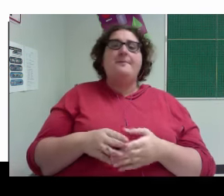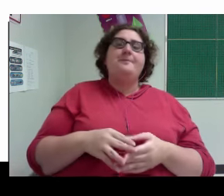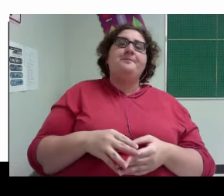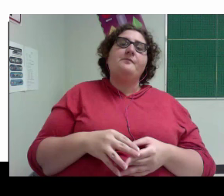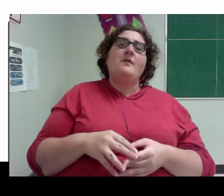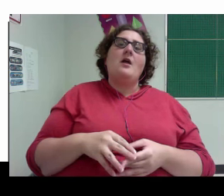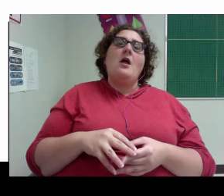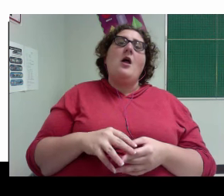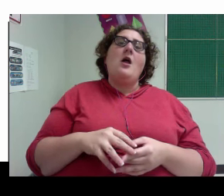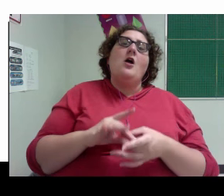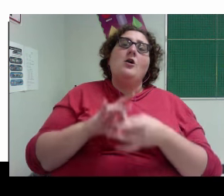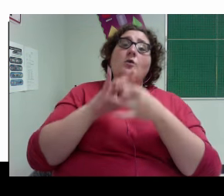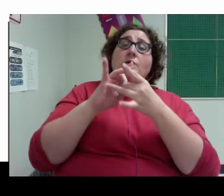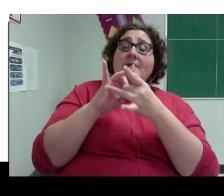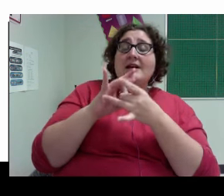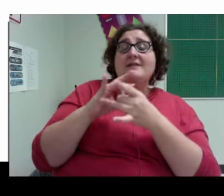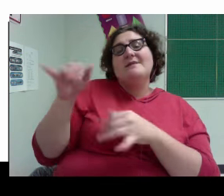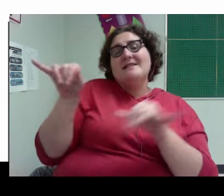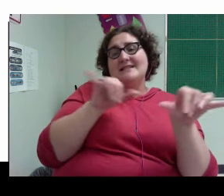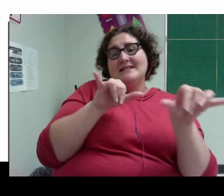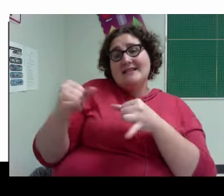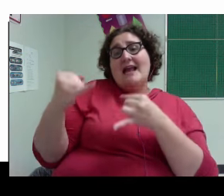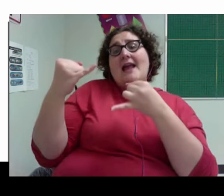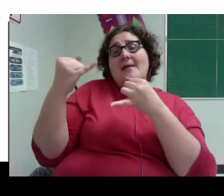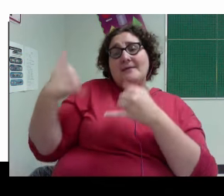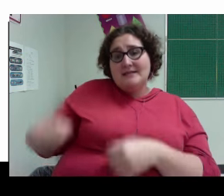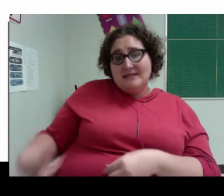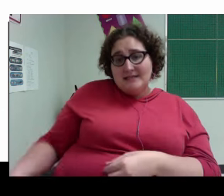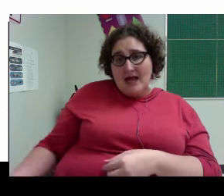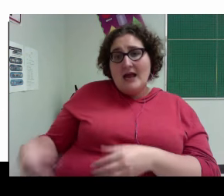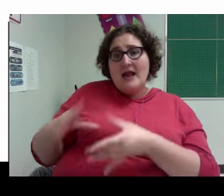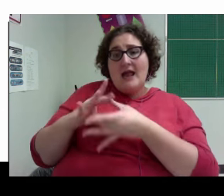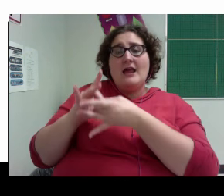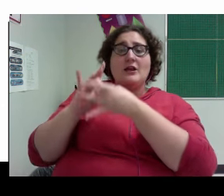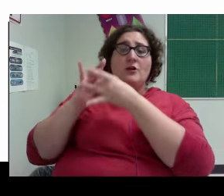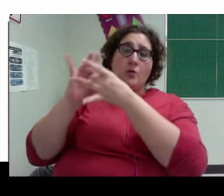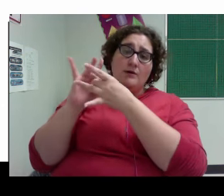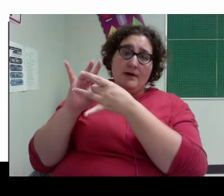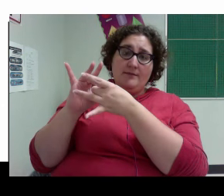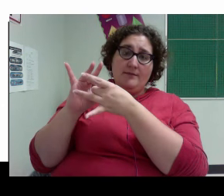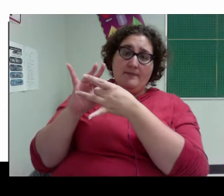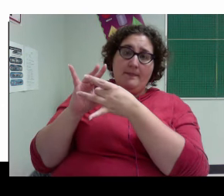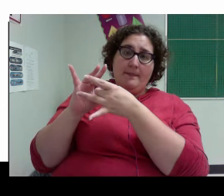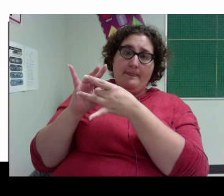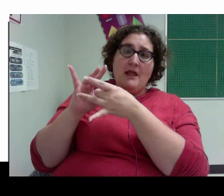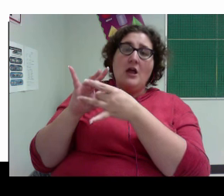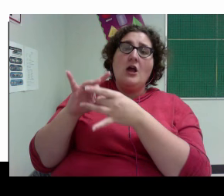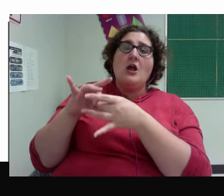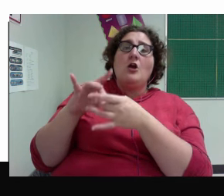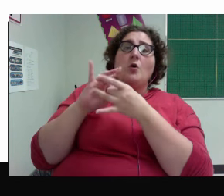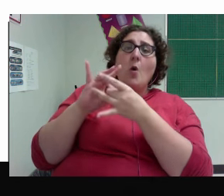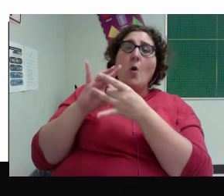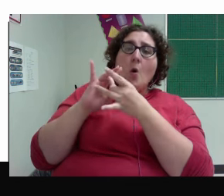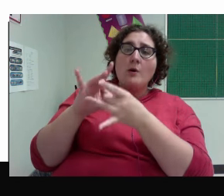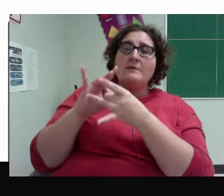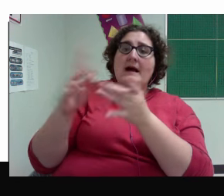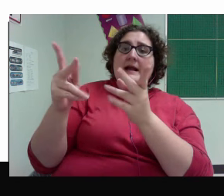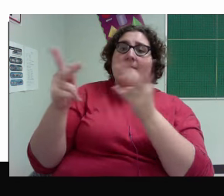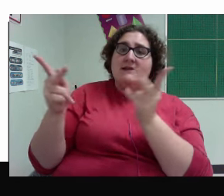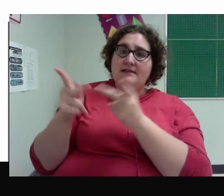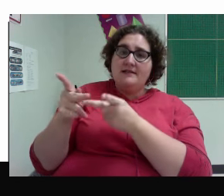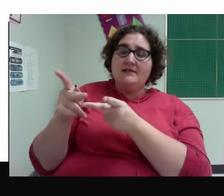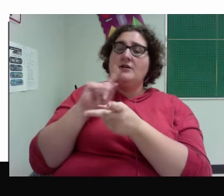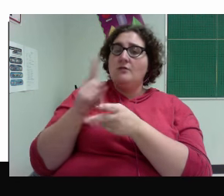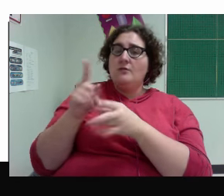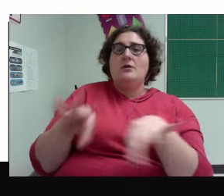angles lie on the same side of the transversal and in corresponding positions. Here's the big thing, corresponding